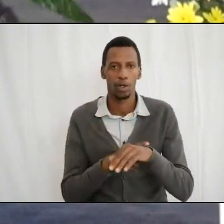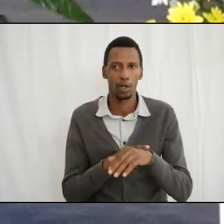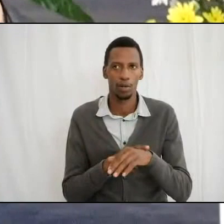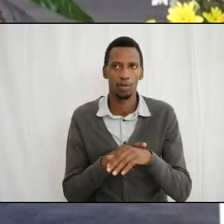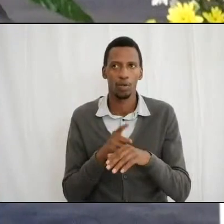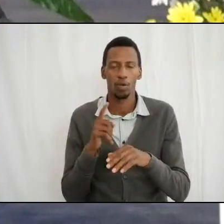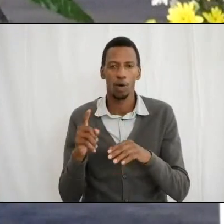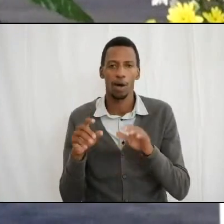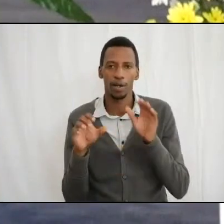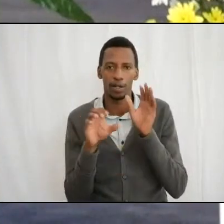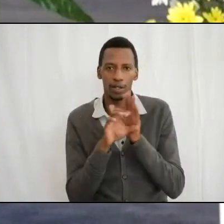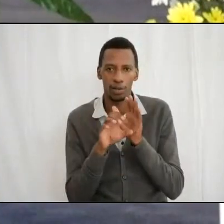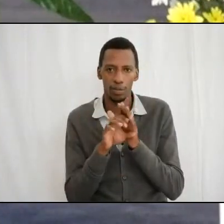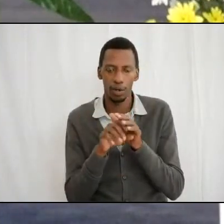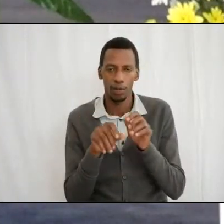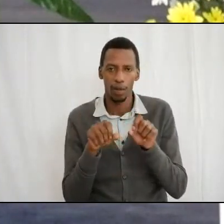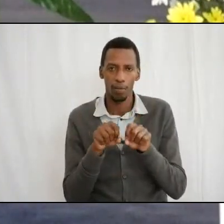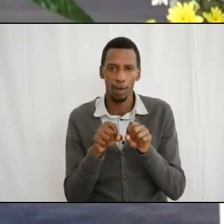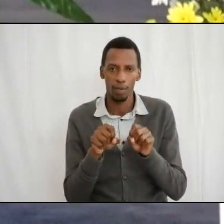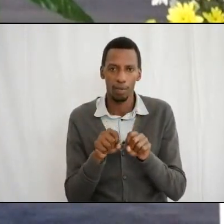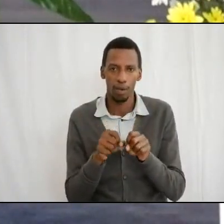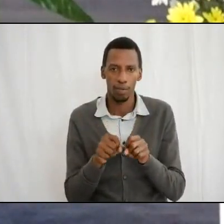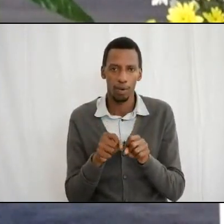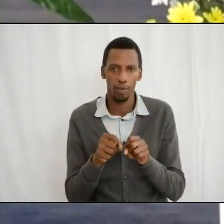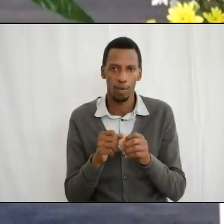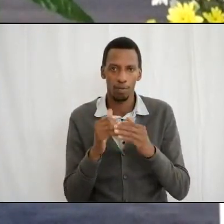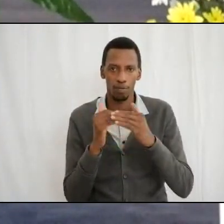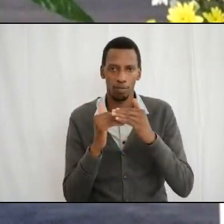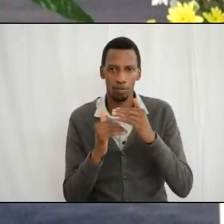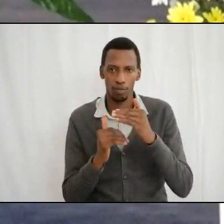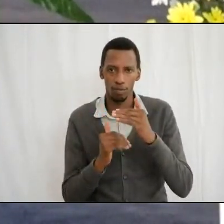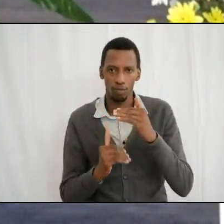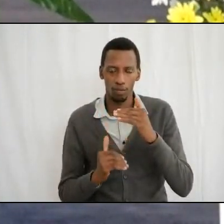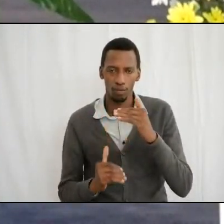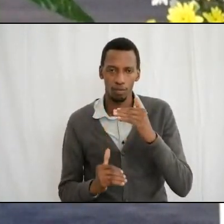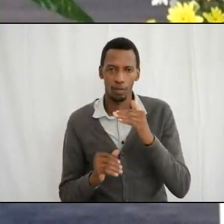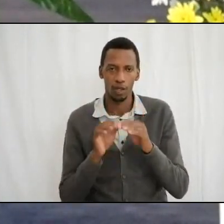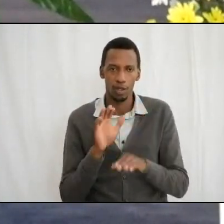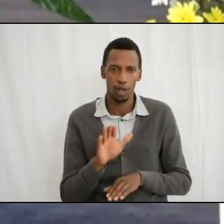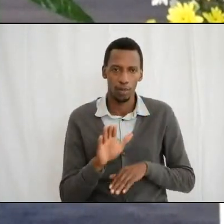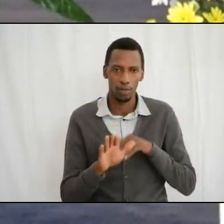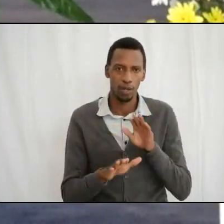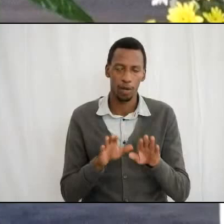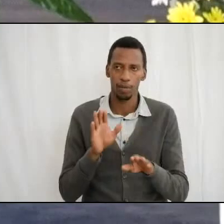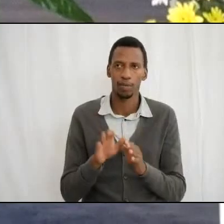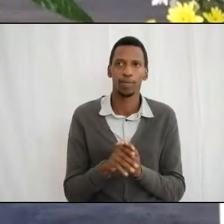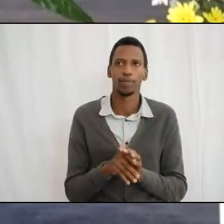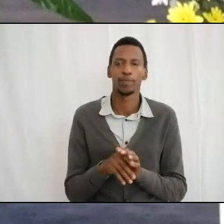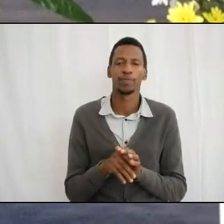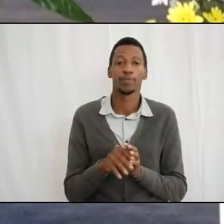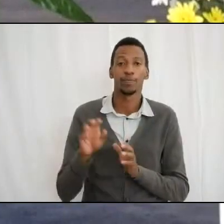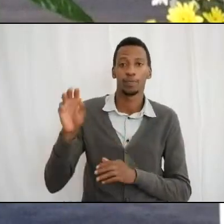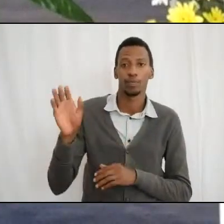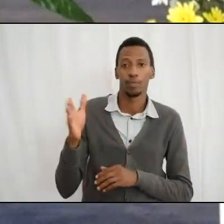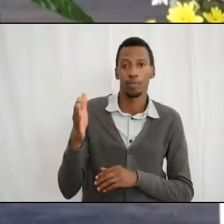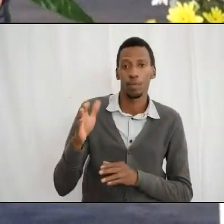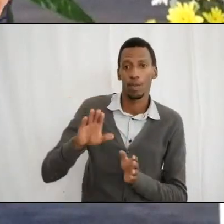time. It is breaking things down into small steps. Mark Twain, the